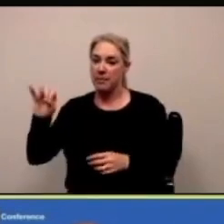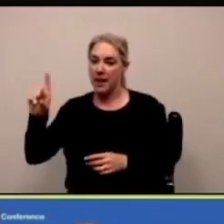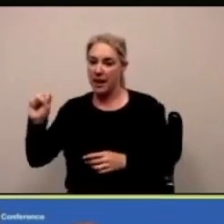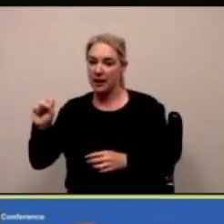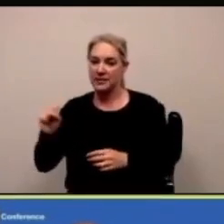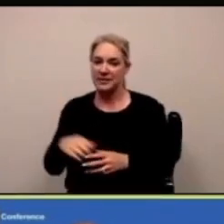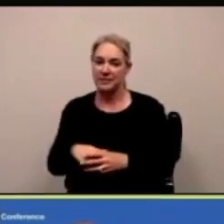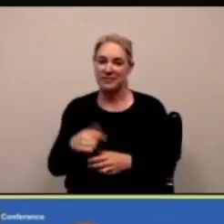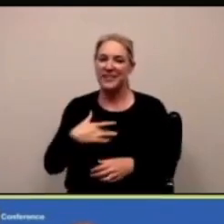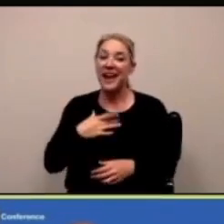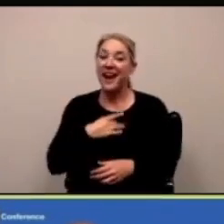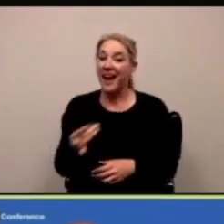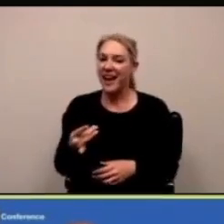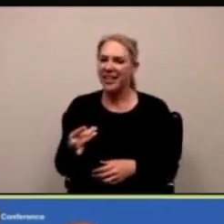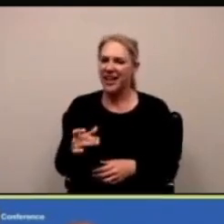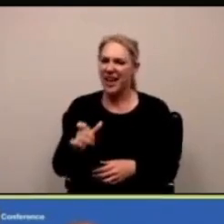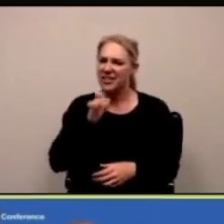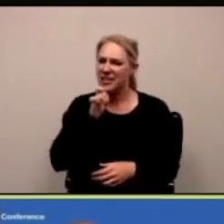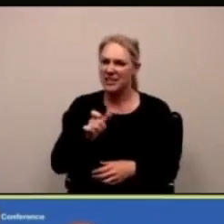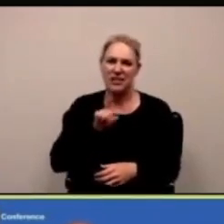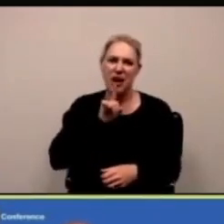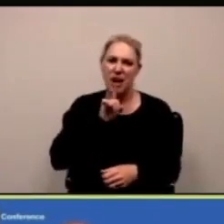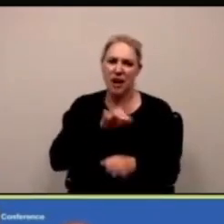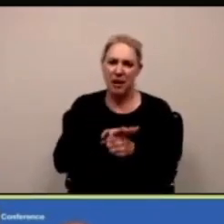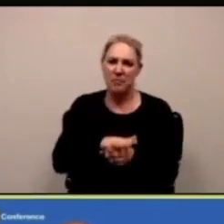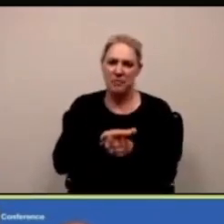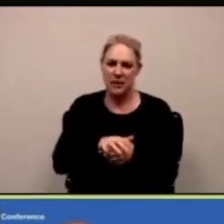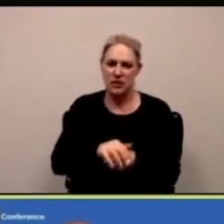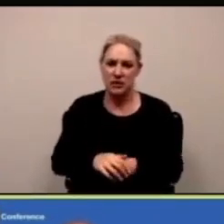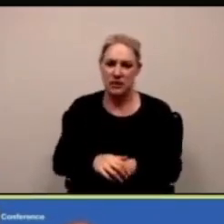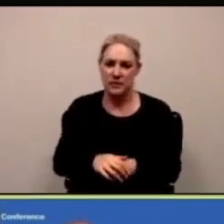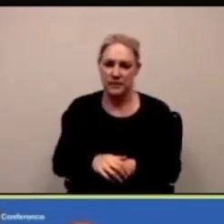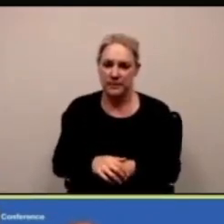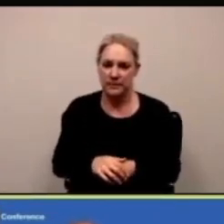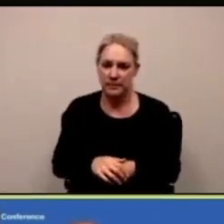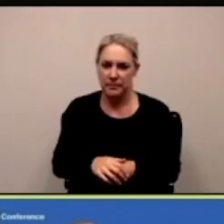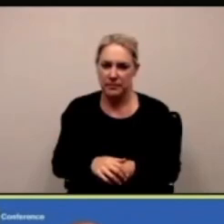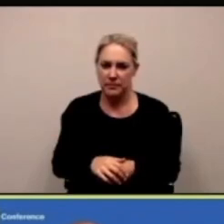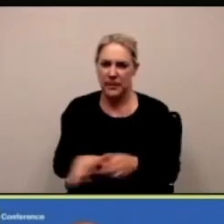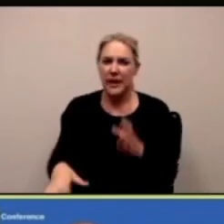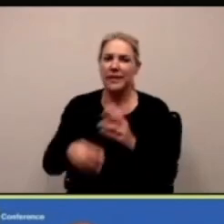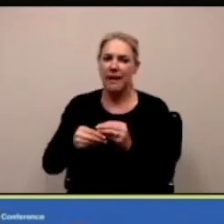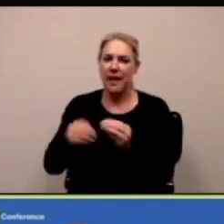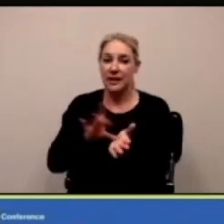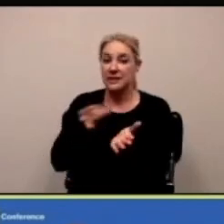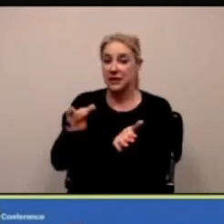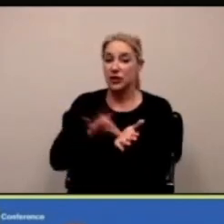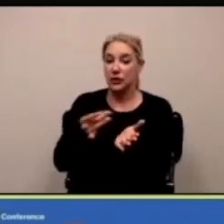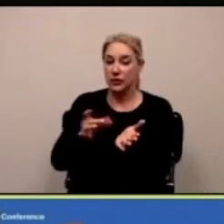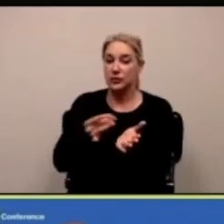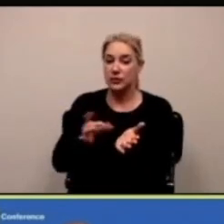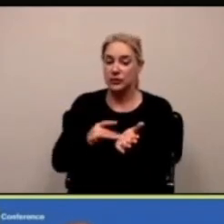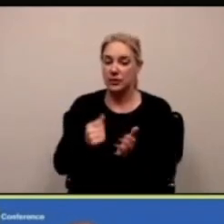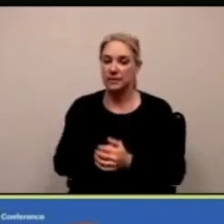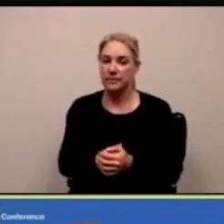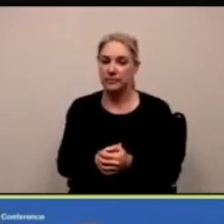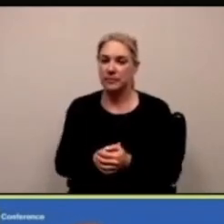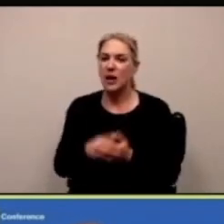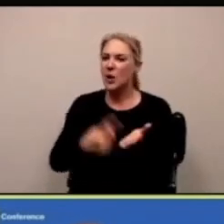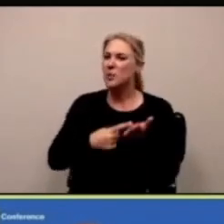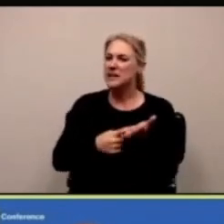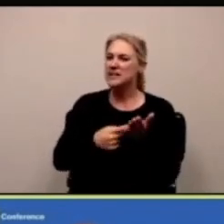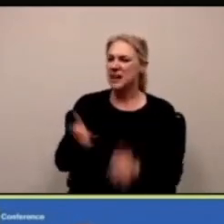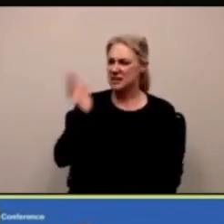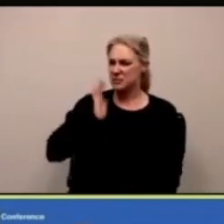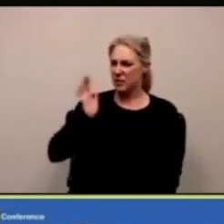and also this one using stickers too, I think was a nice adding here. But as I discussed before with Leslie,